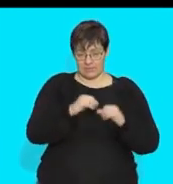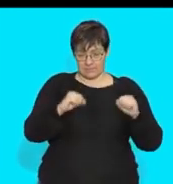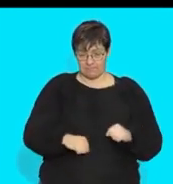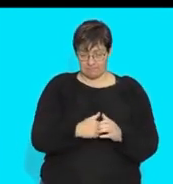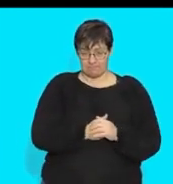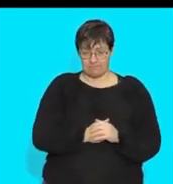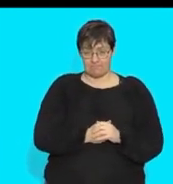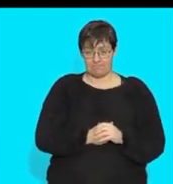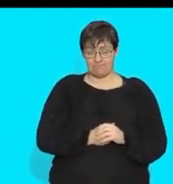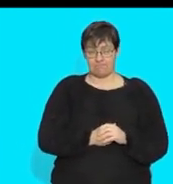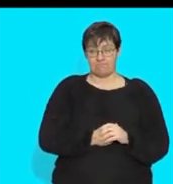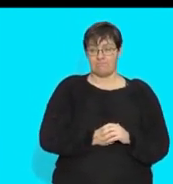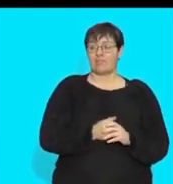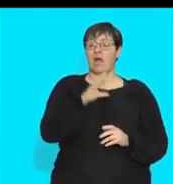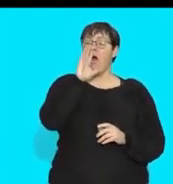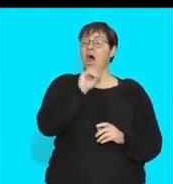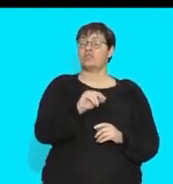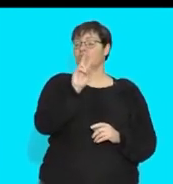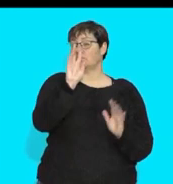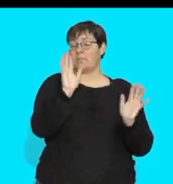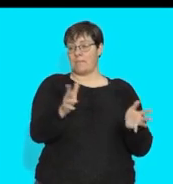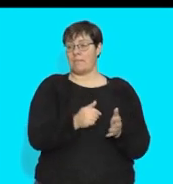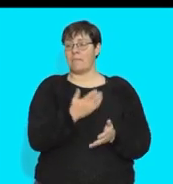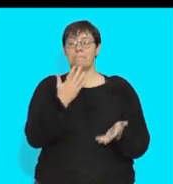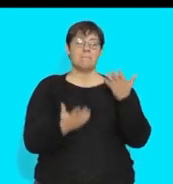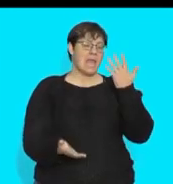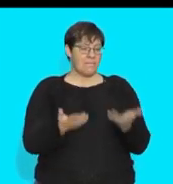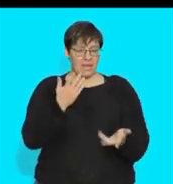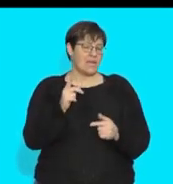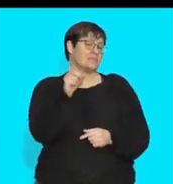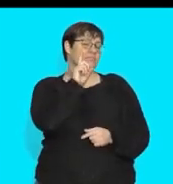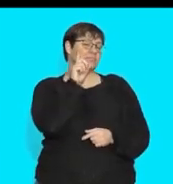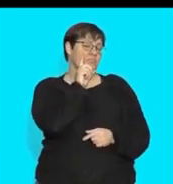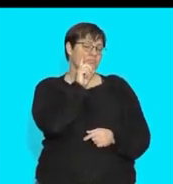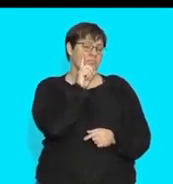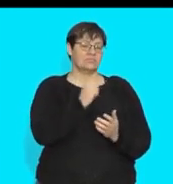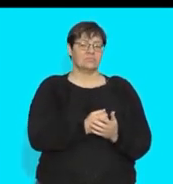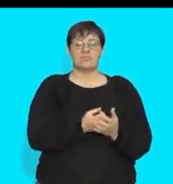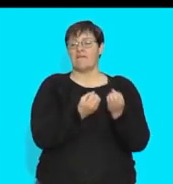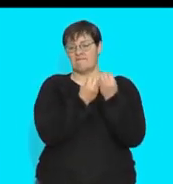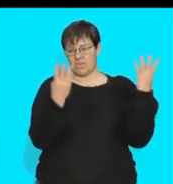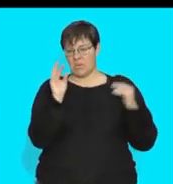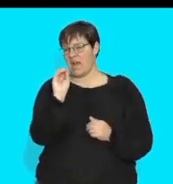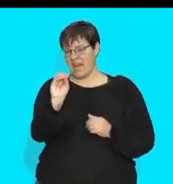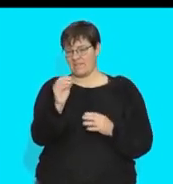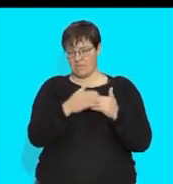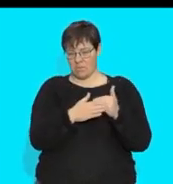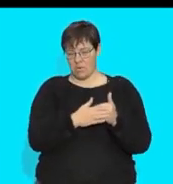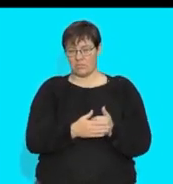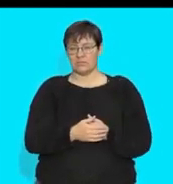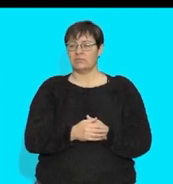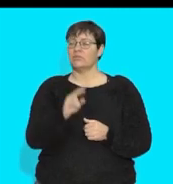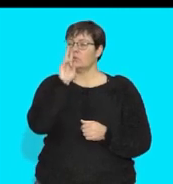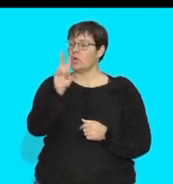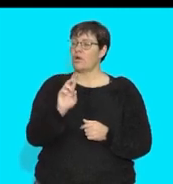gaseous exchange. Now guys, they've only asked for 2, but I think we might be able to see that there are quite a